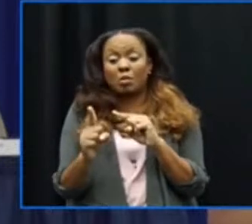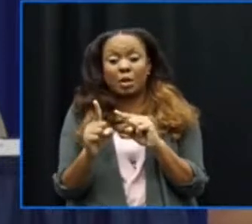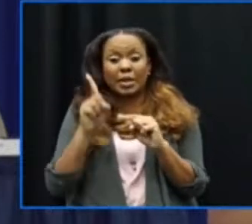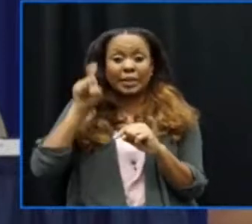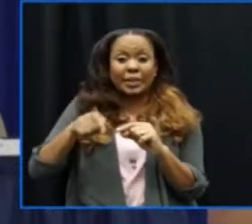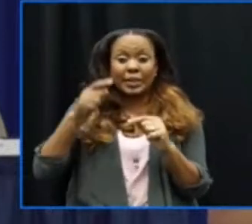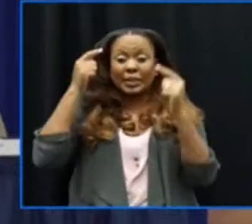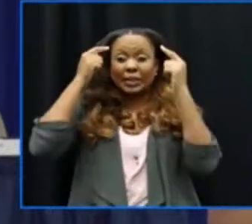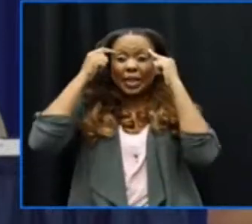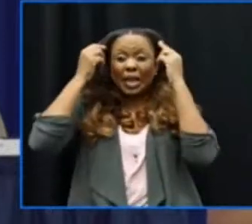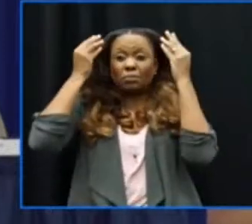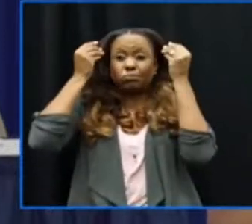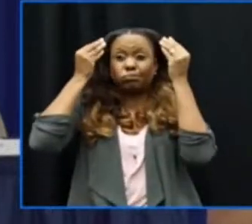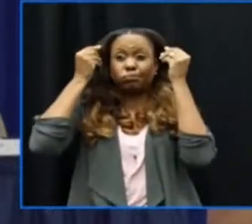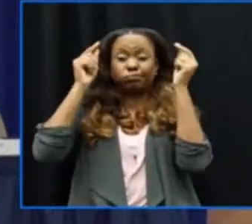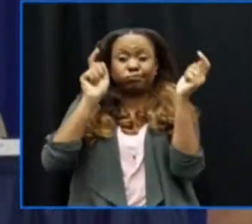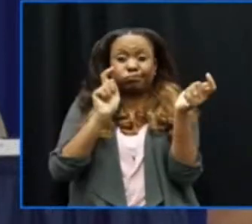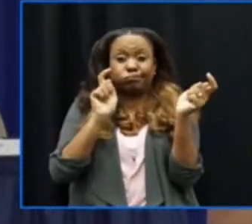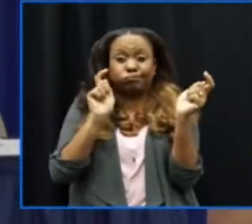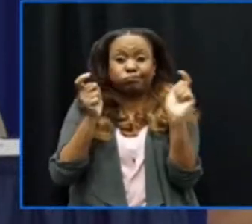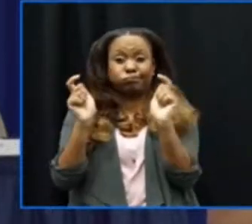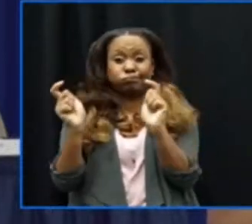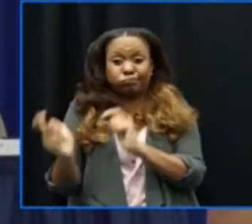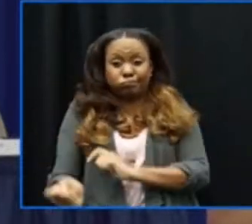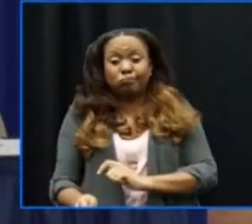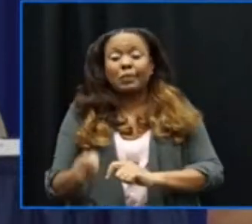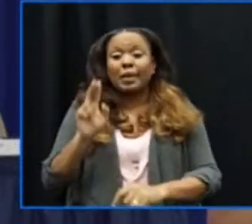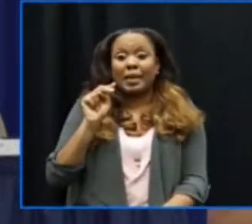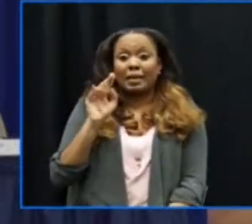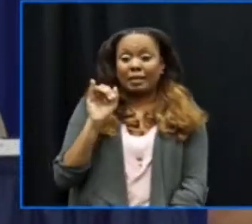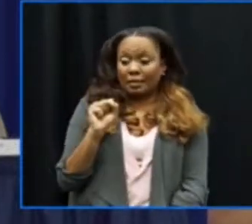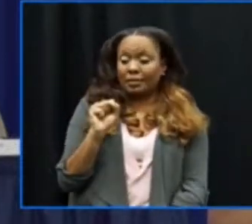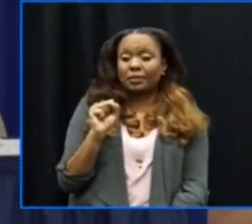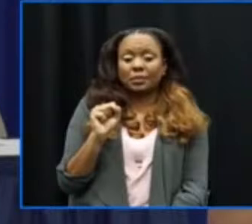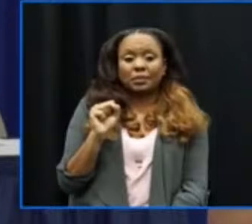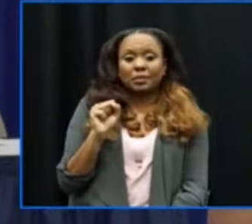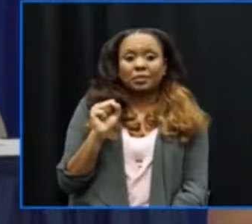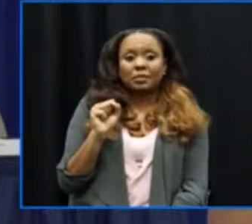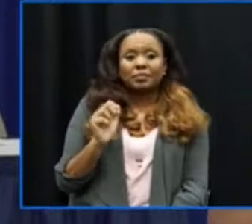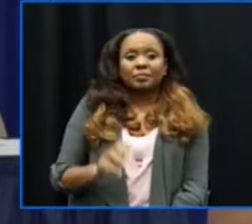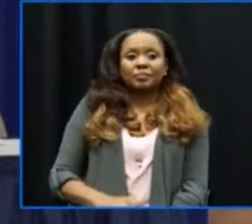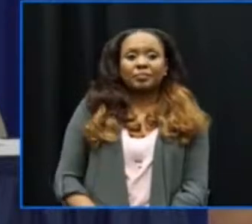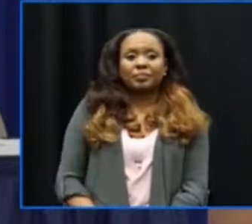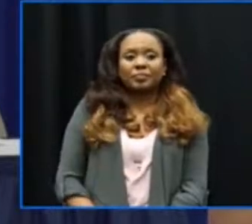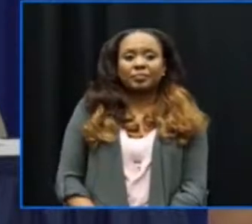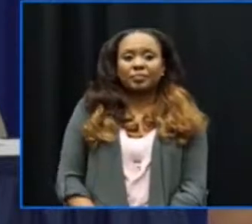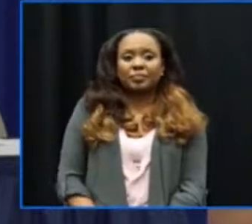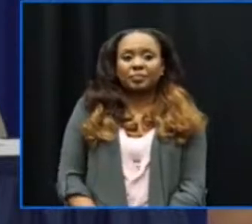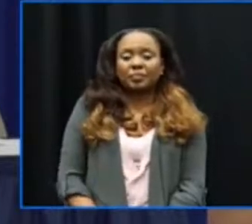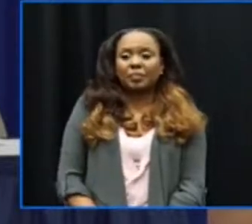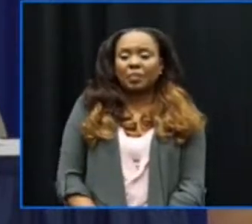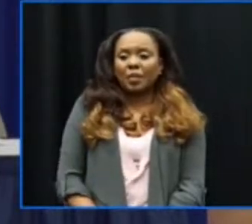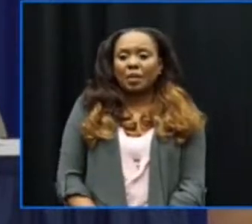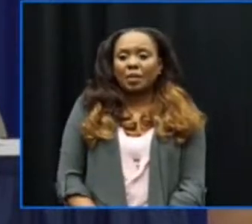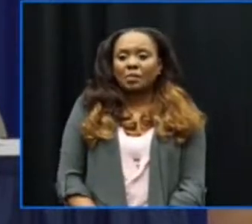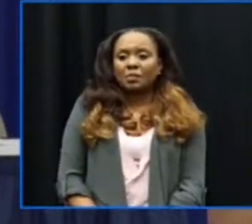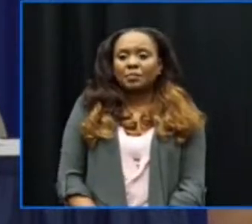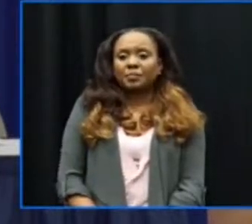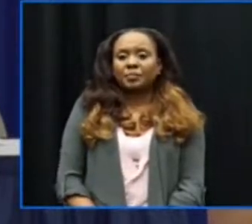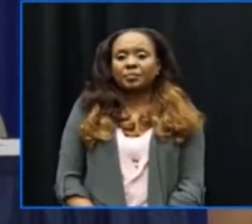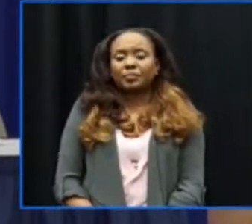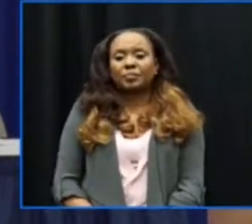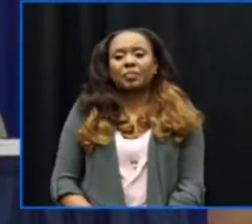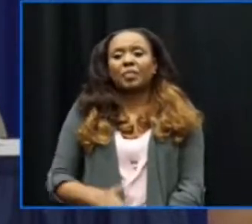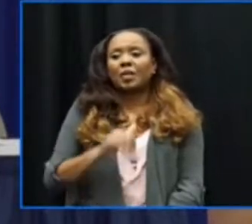reform to the national insurance as a whole is not anything that should strike us as